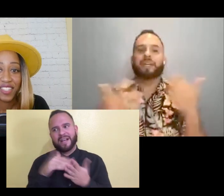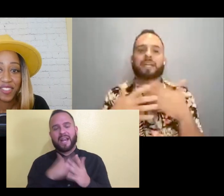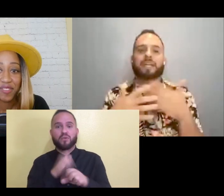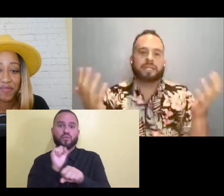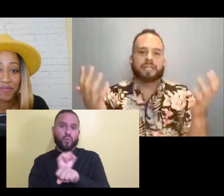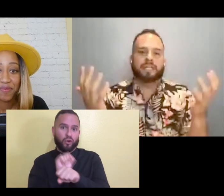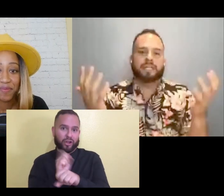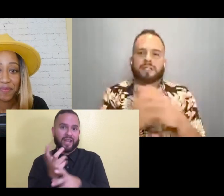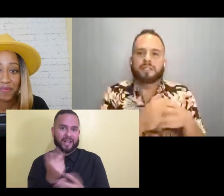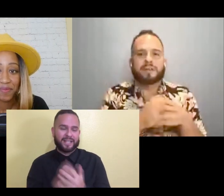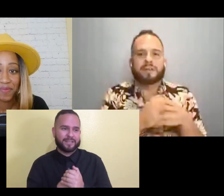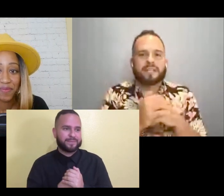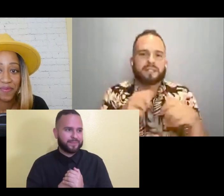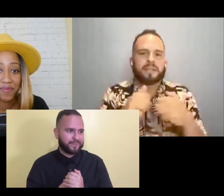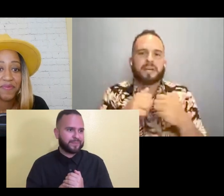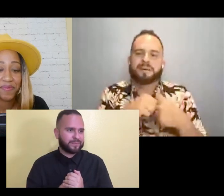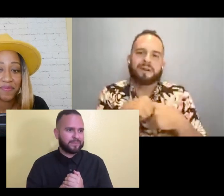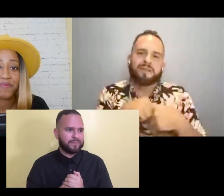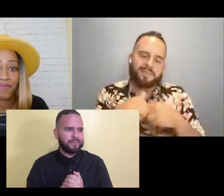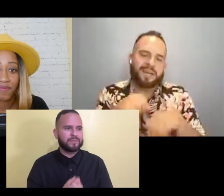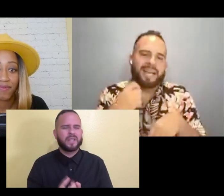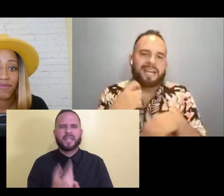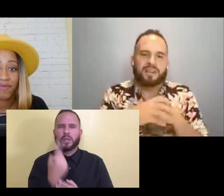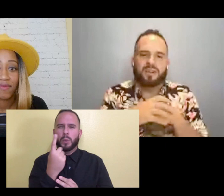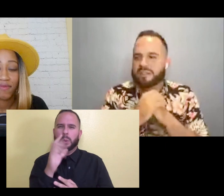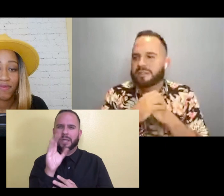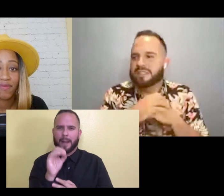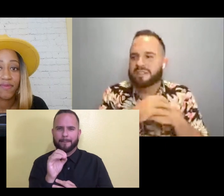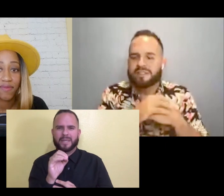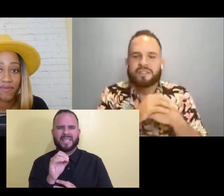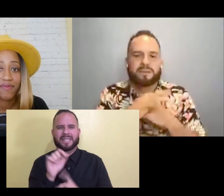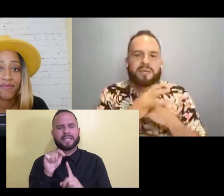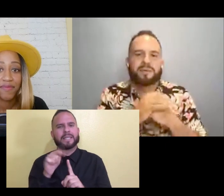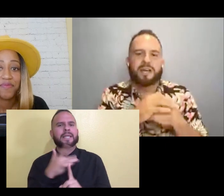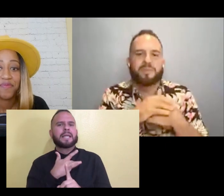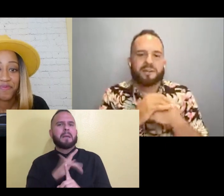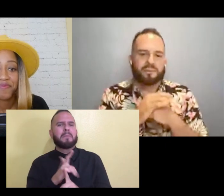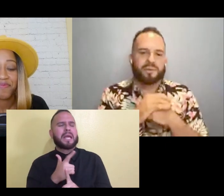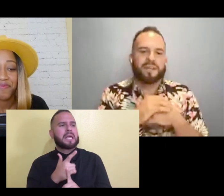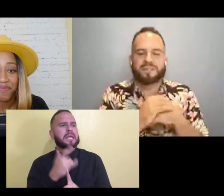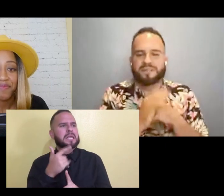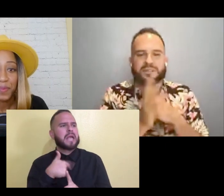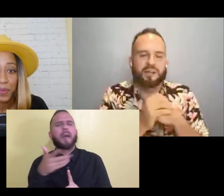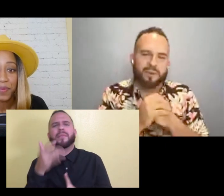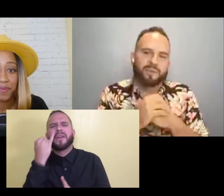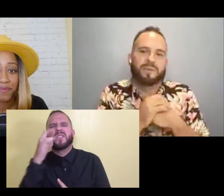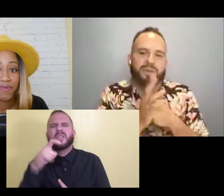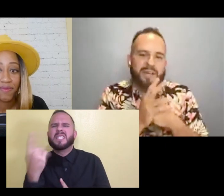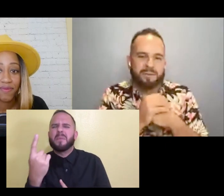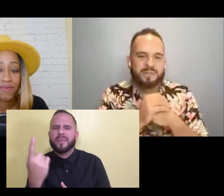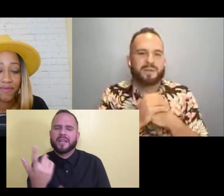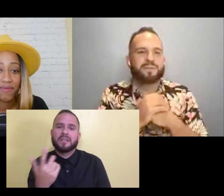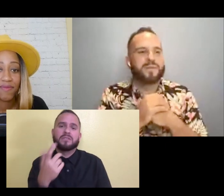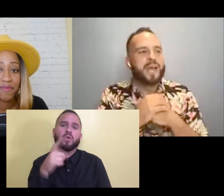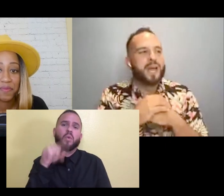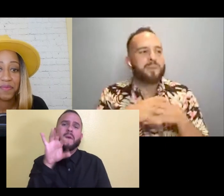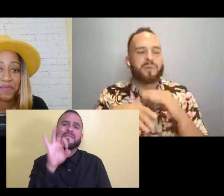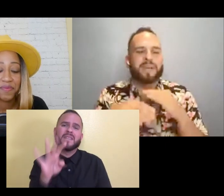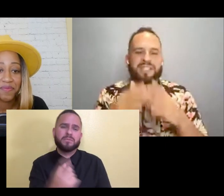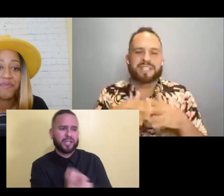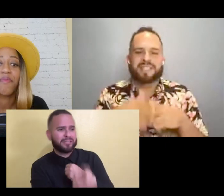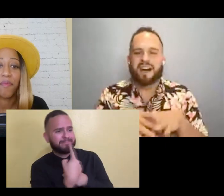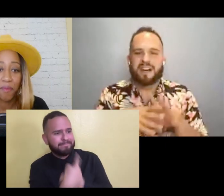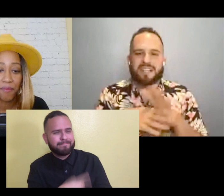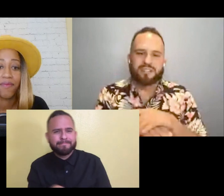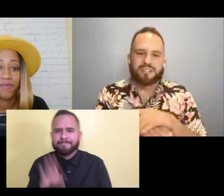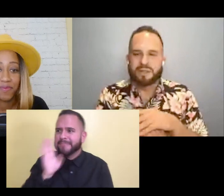you need anything. So you go ahead and you hit me up on Facebook. Hey, Joe, can you hook me up with a couple extra pillows? Sure. What room are you? I'll get them to you. But we had